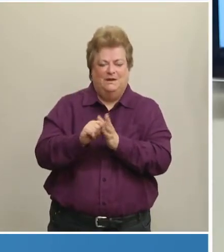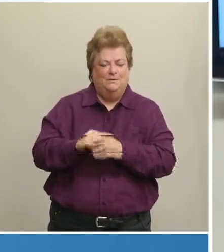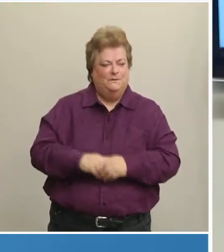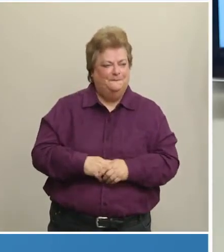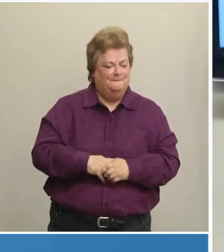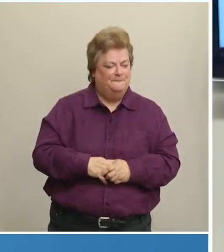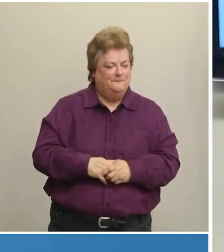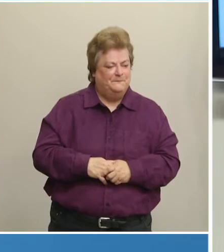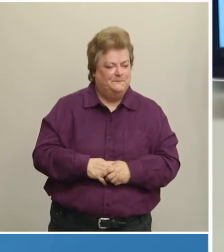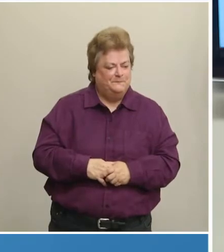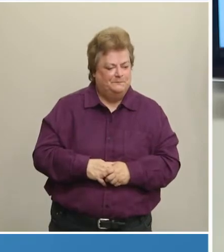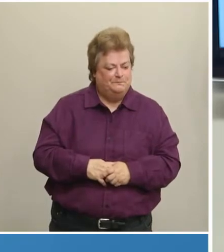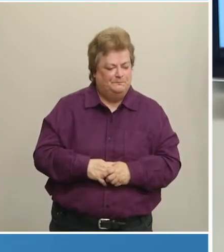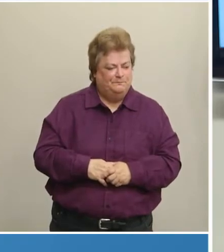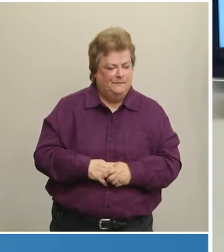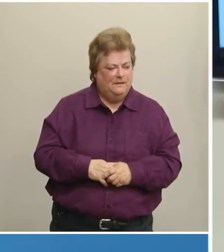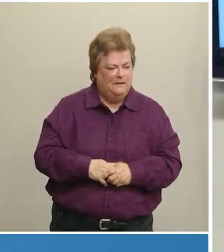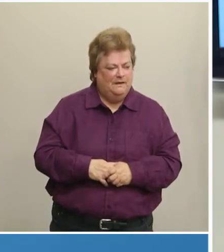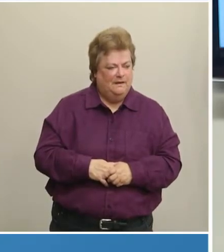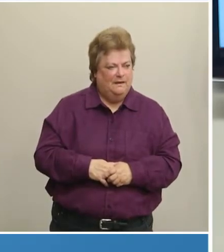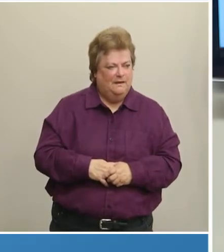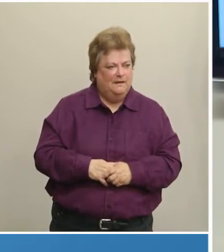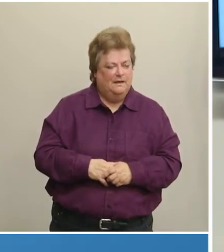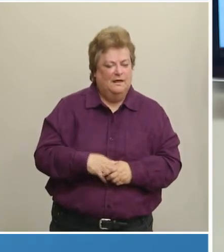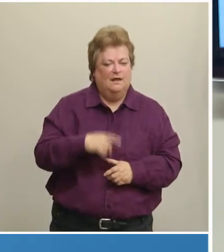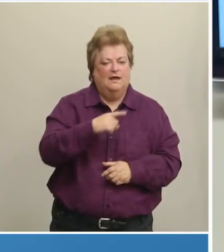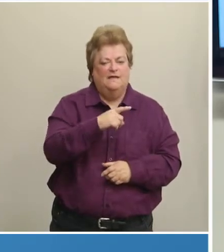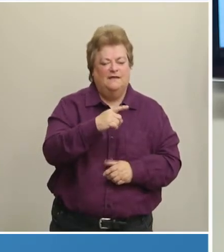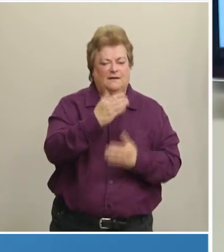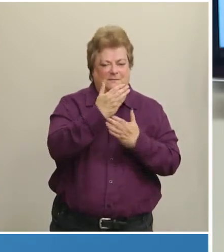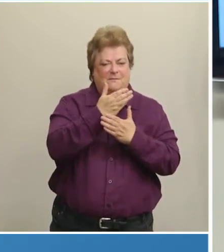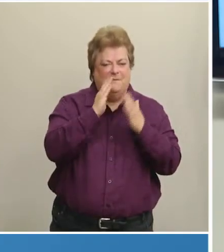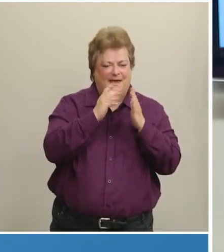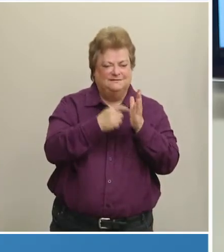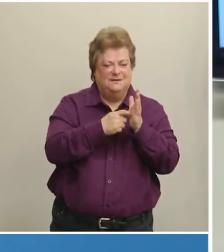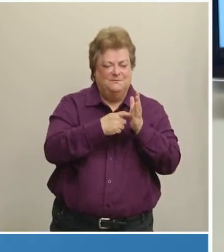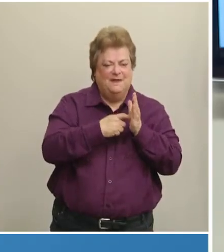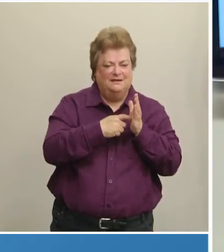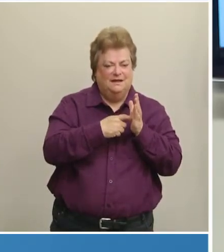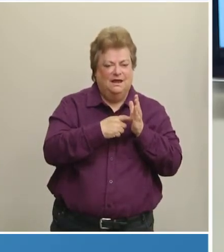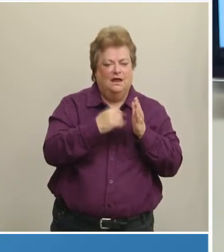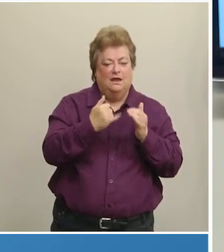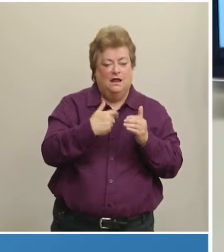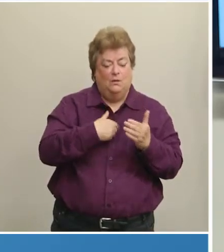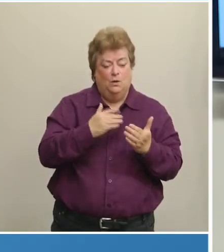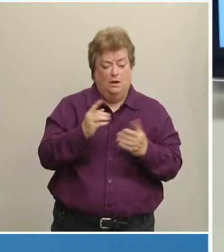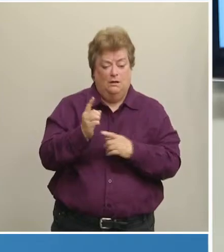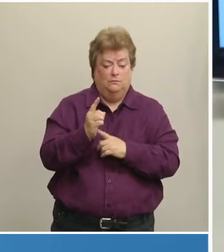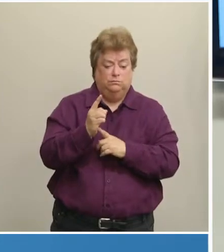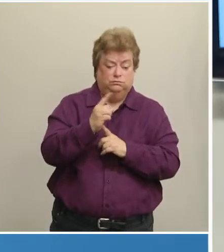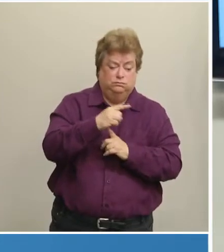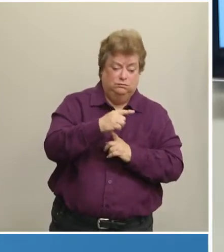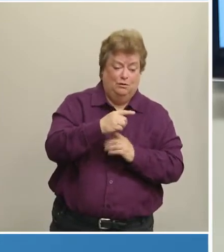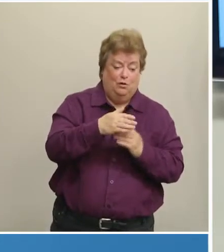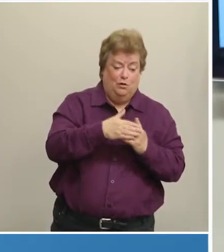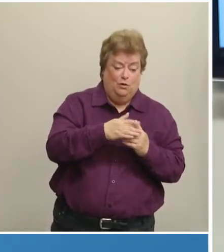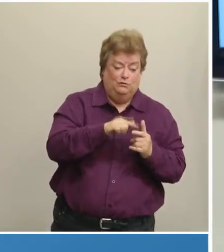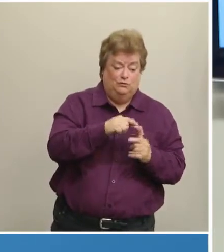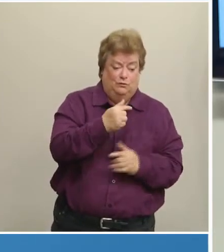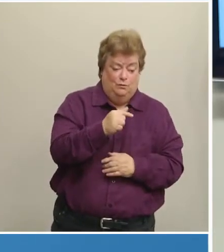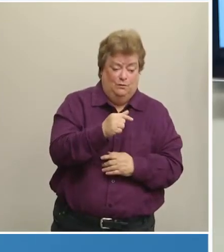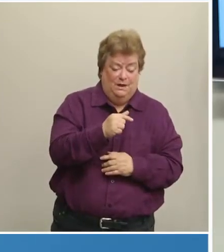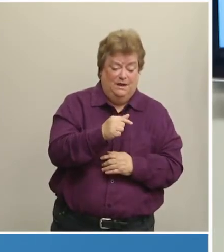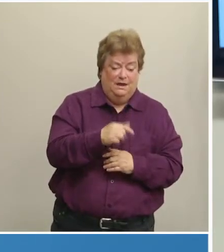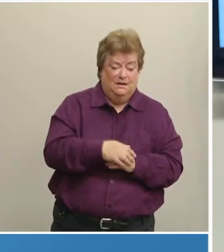Sure. So speaking of mask mandates, you said this week that we're getting closer to the green.